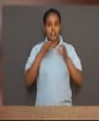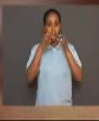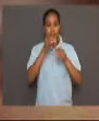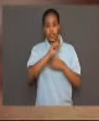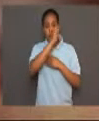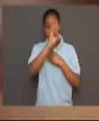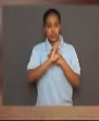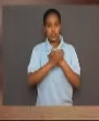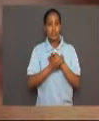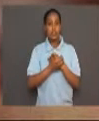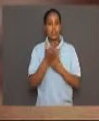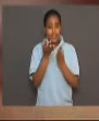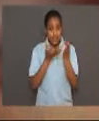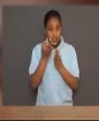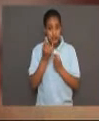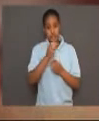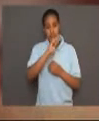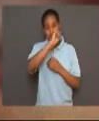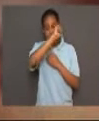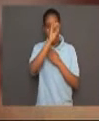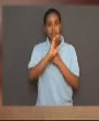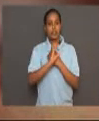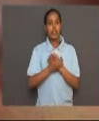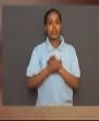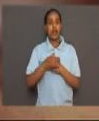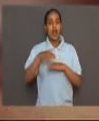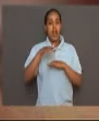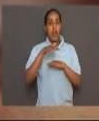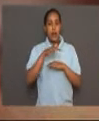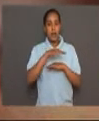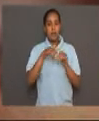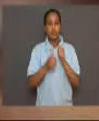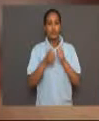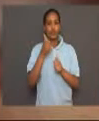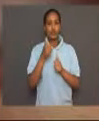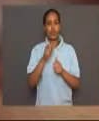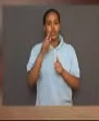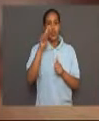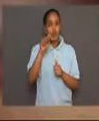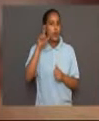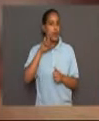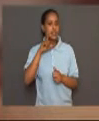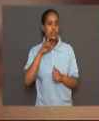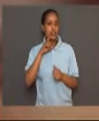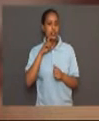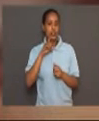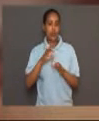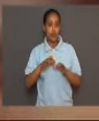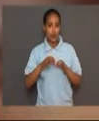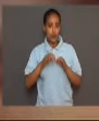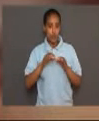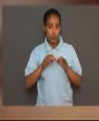transition temperature describes the temperature above which a thermoplastic